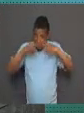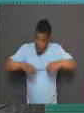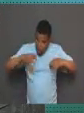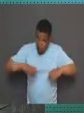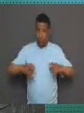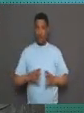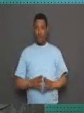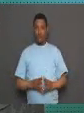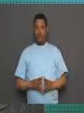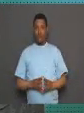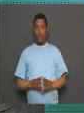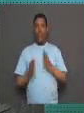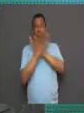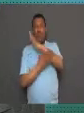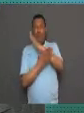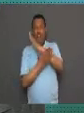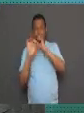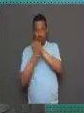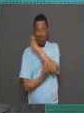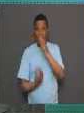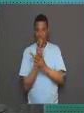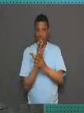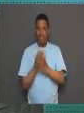research, rural infrastructure,